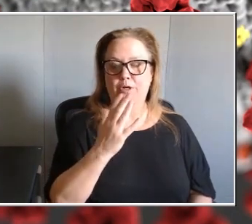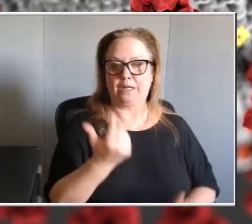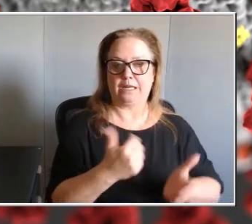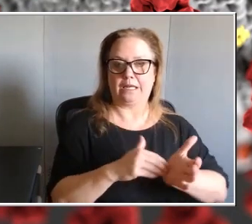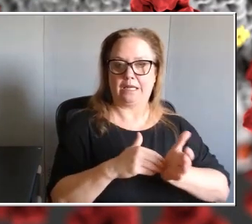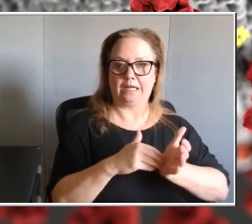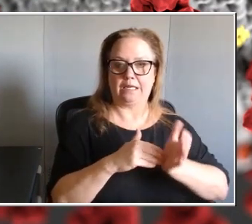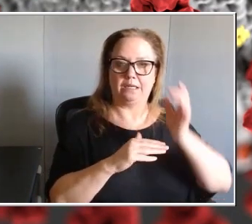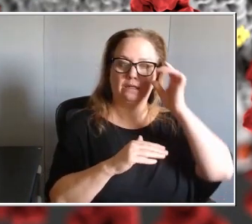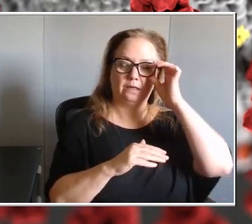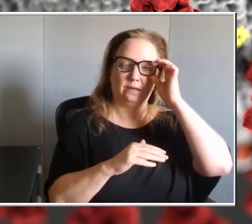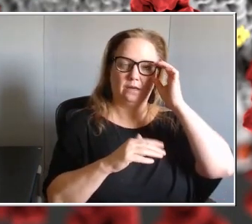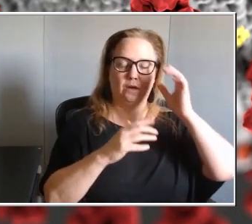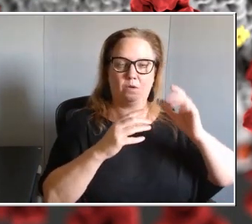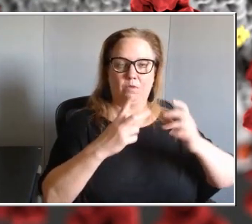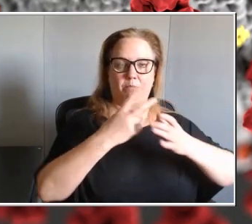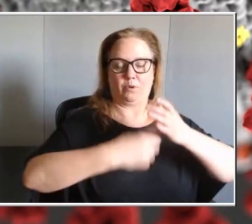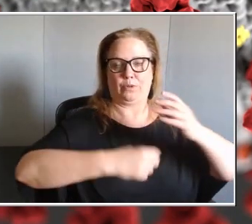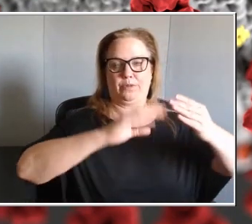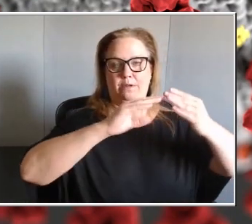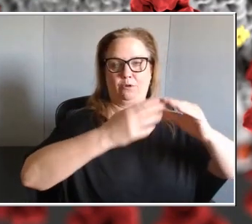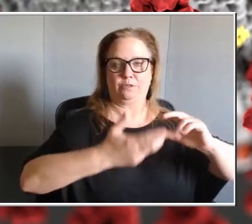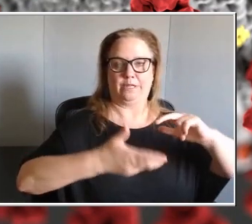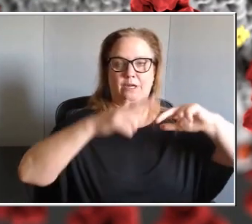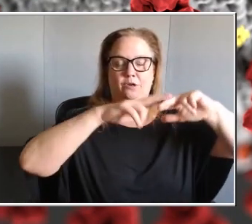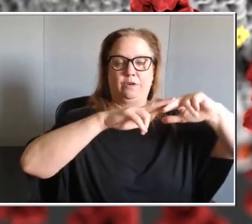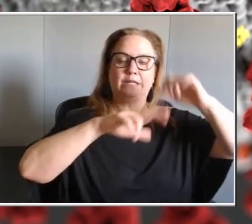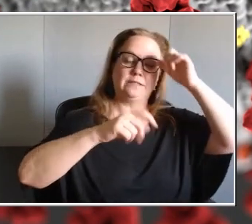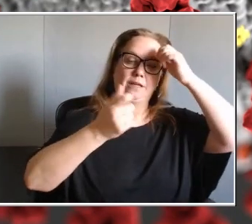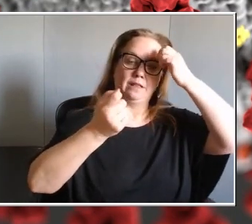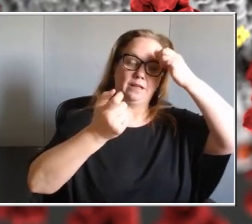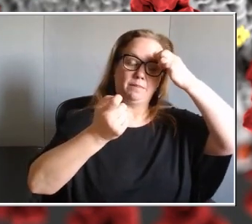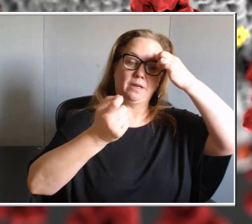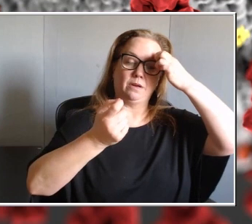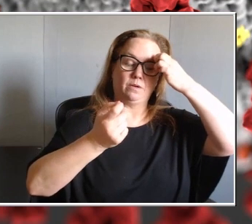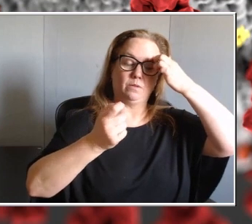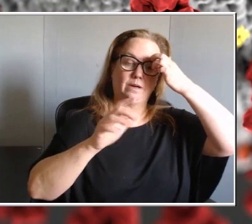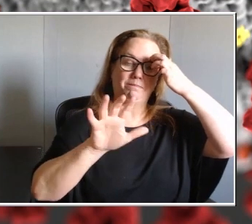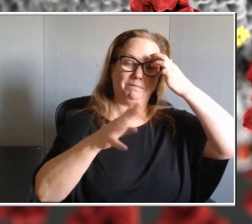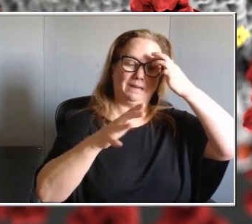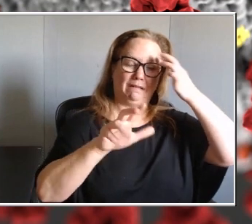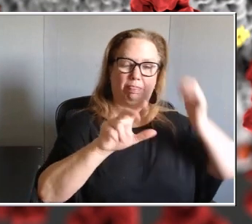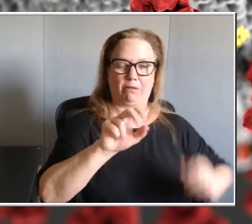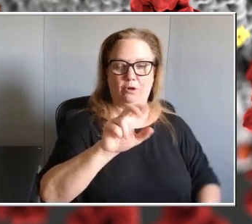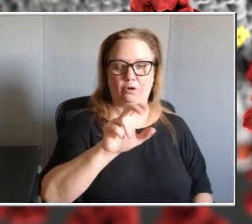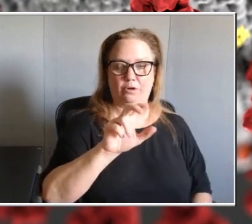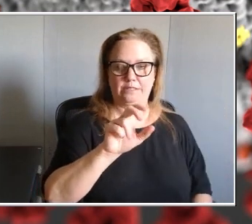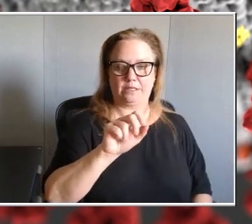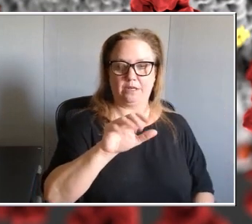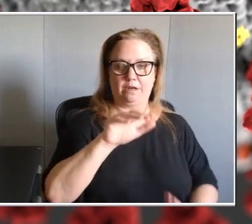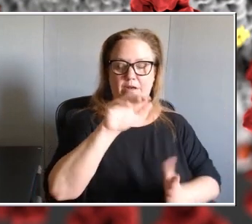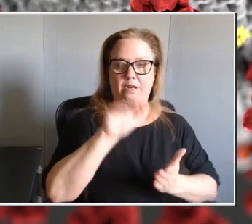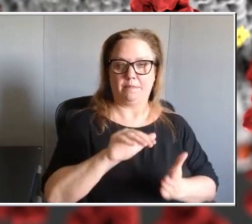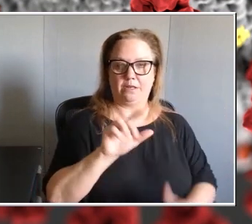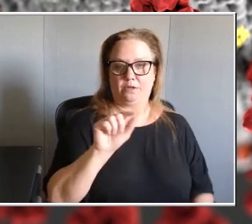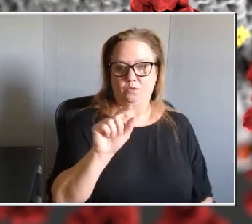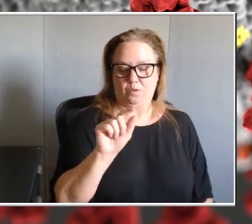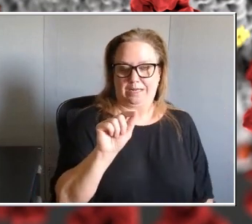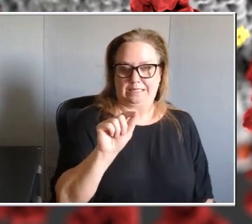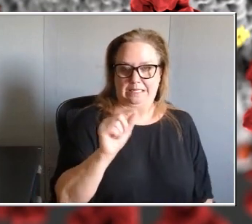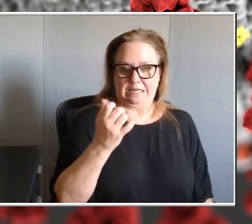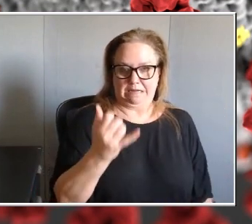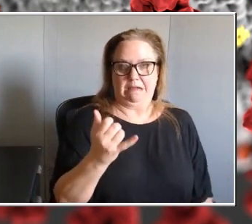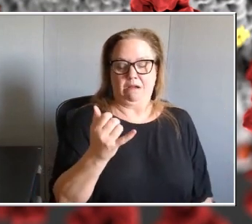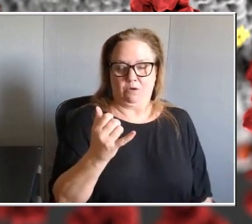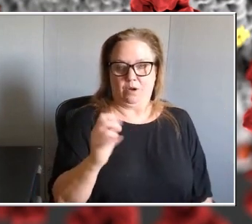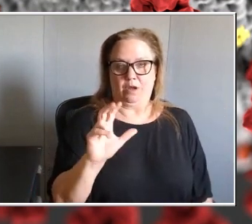think it seems when we're both on, the numbers seem to increase a little bit. We had been in the mid to high 30s. We have come down to the 20s. Right now,